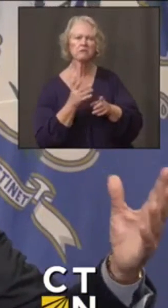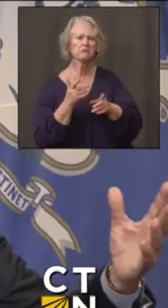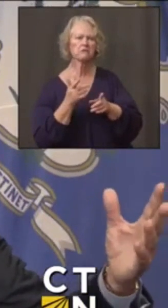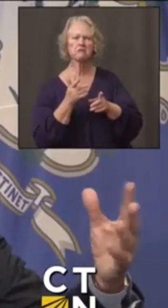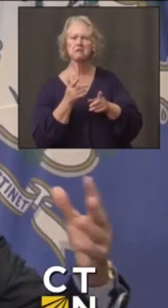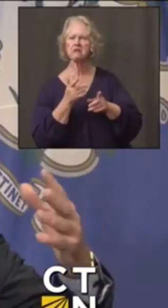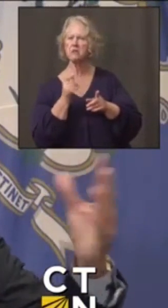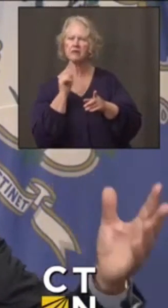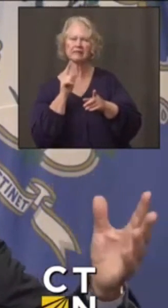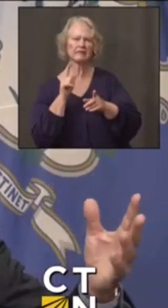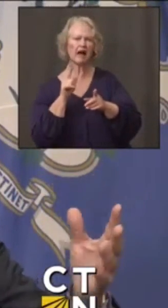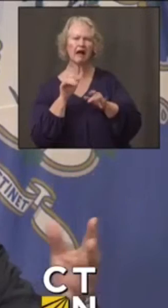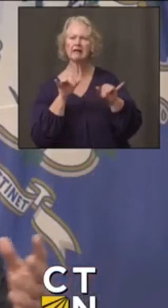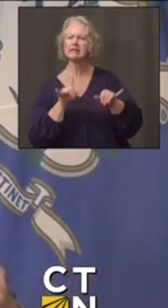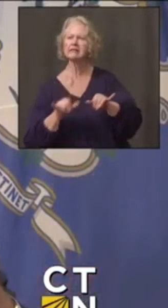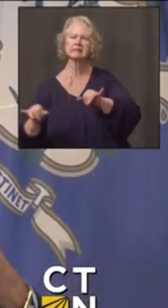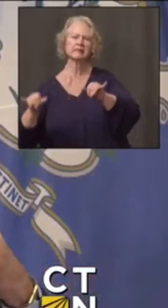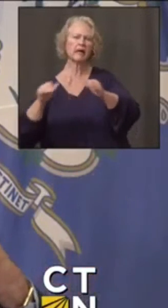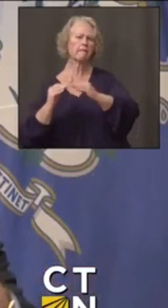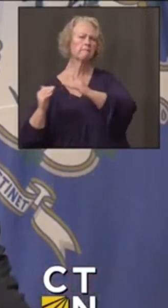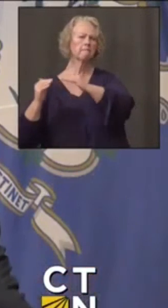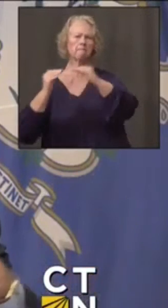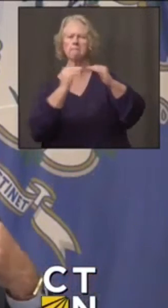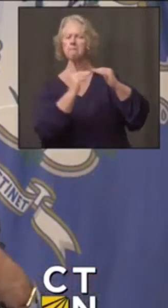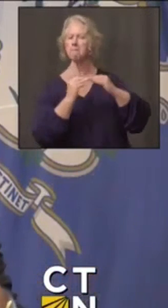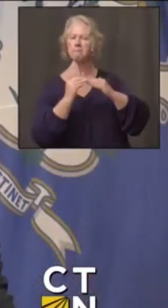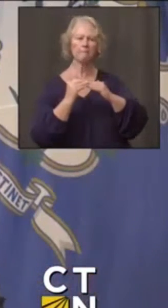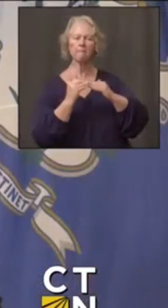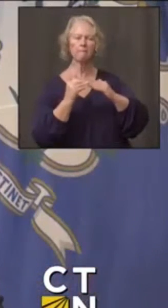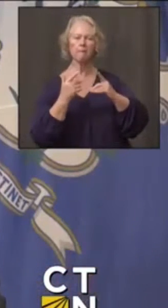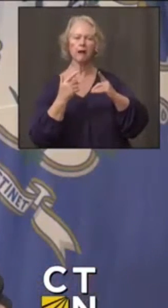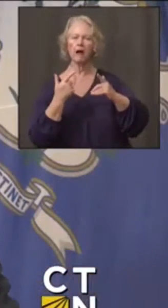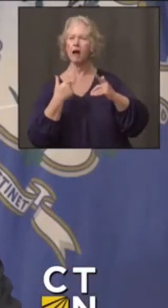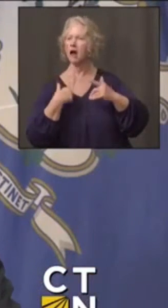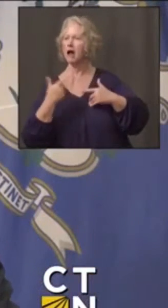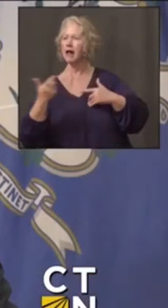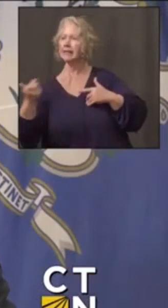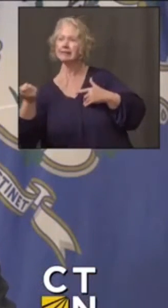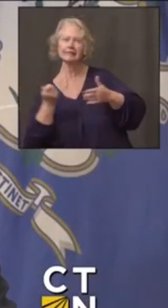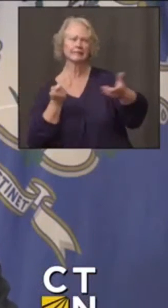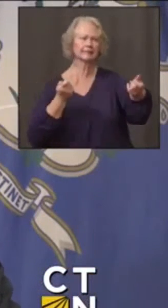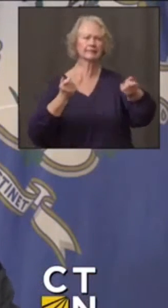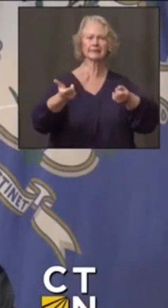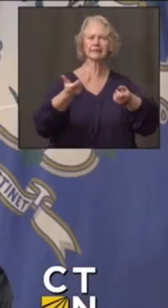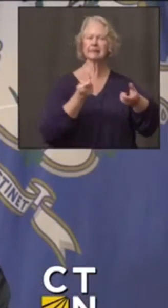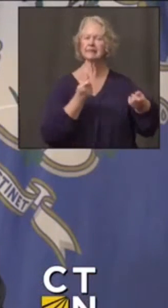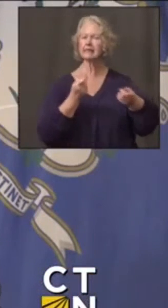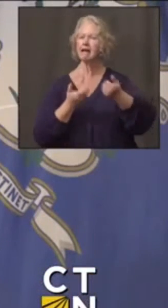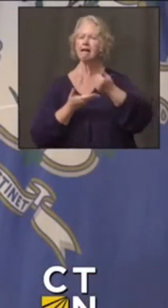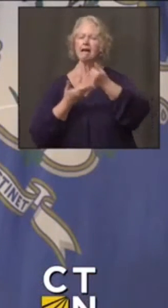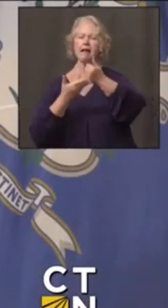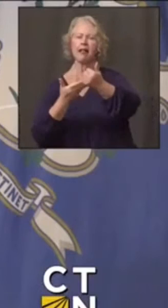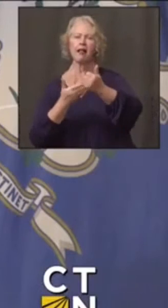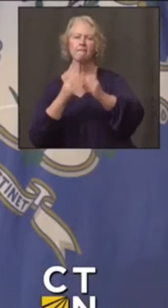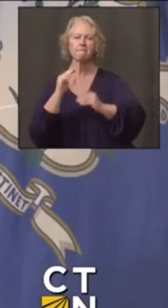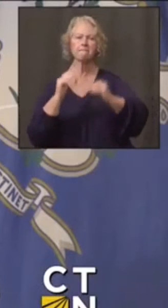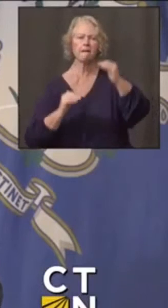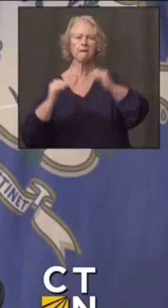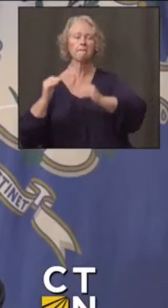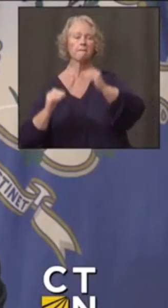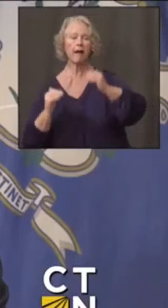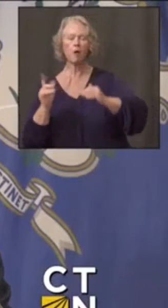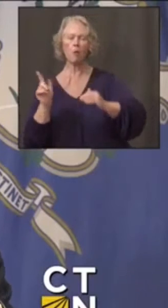evenly across the state and across the country. So we're able to mix and match people and events and the such, depending on where the need